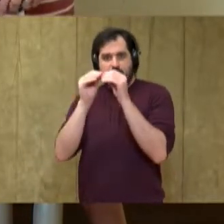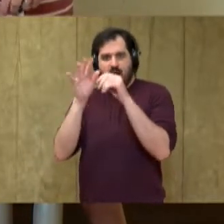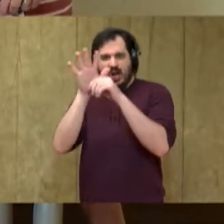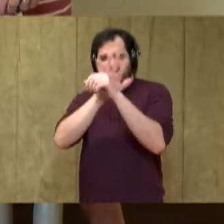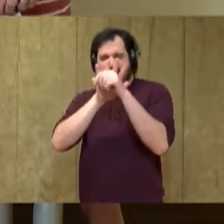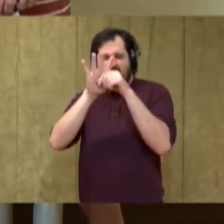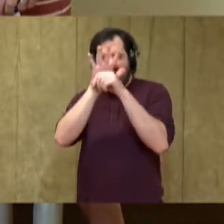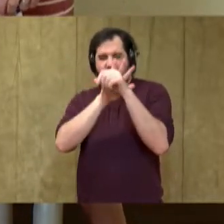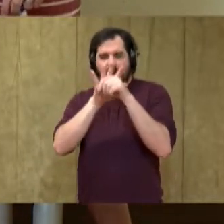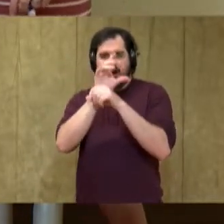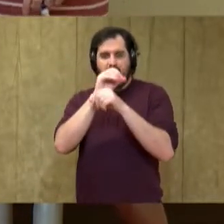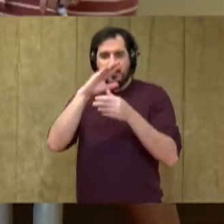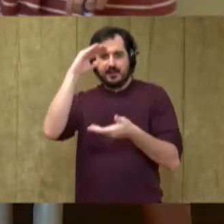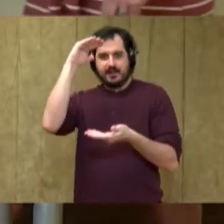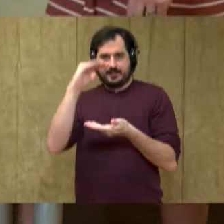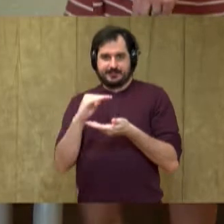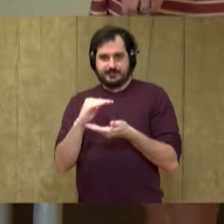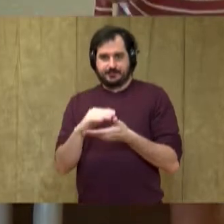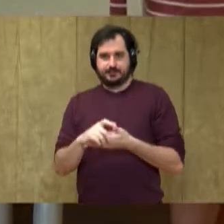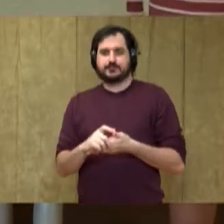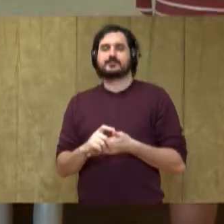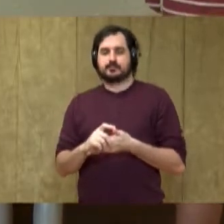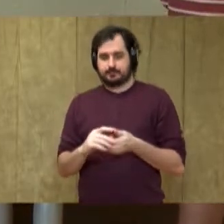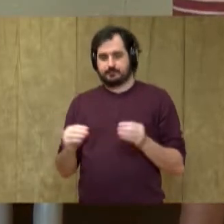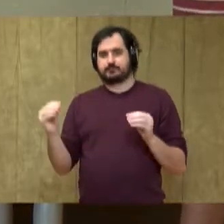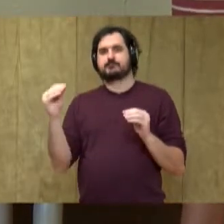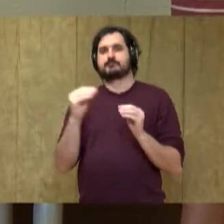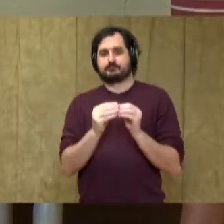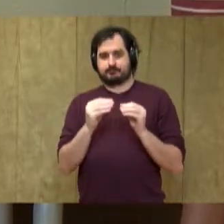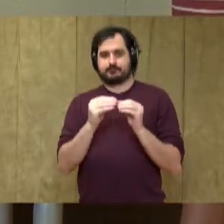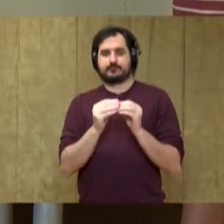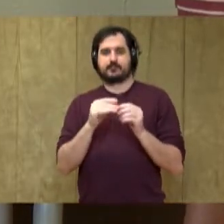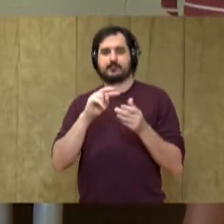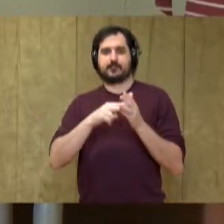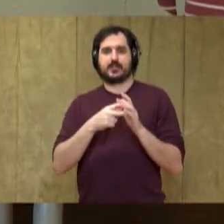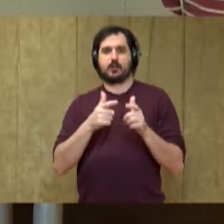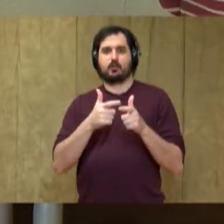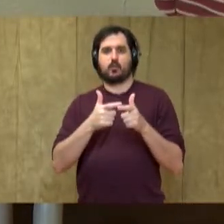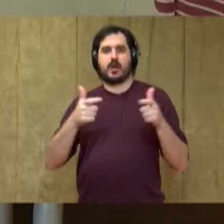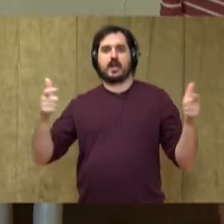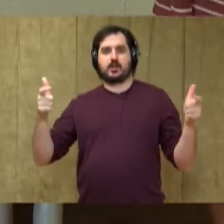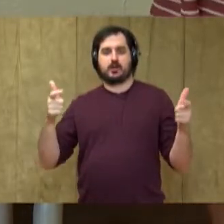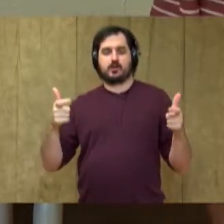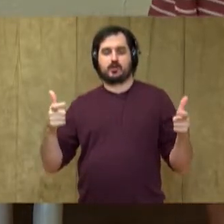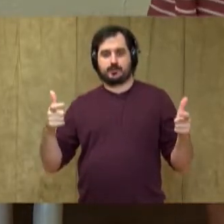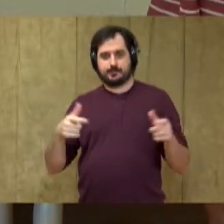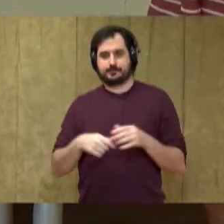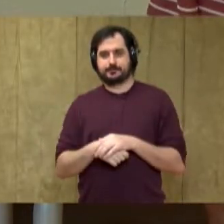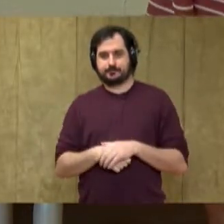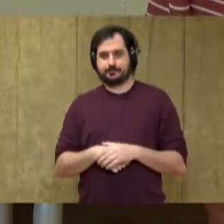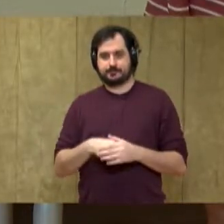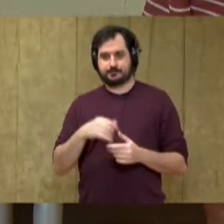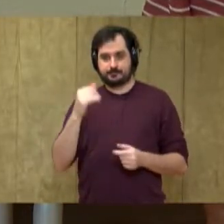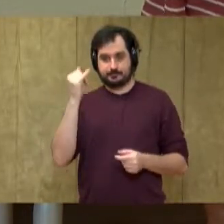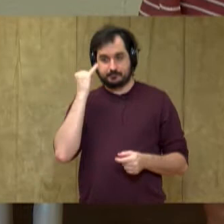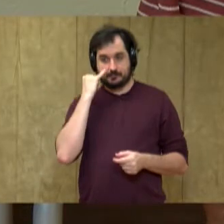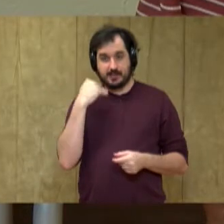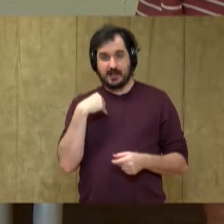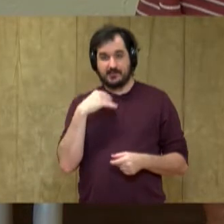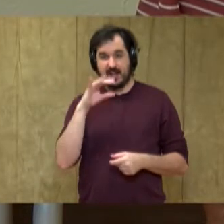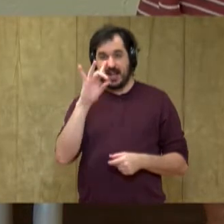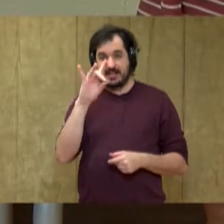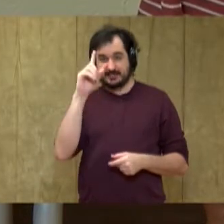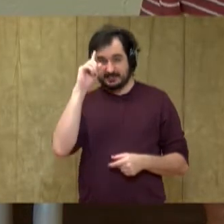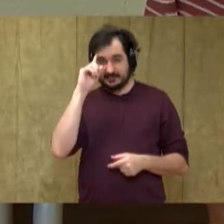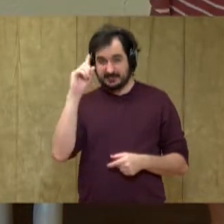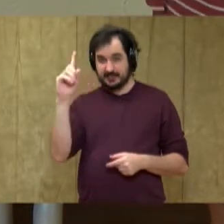This is the greater amount, right? And if you think about money, if you have 8 cents or 8